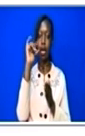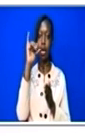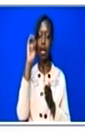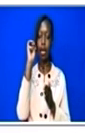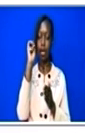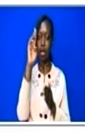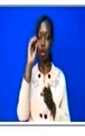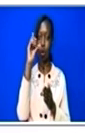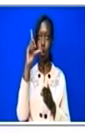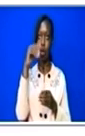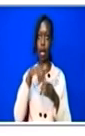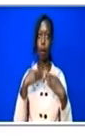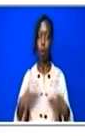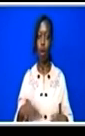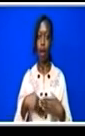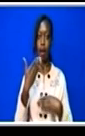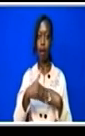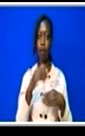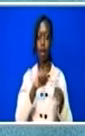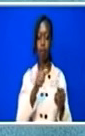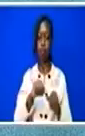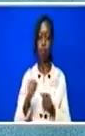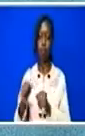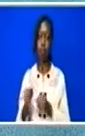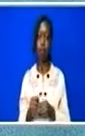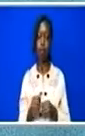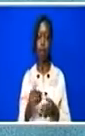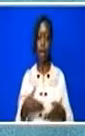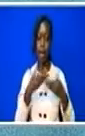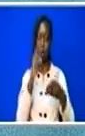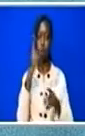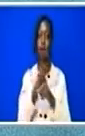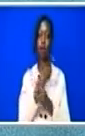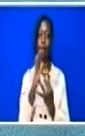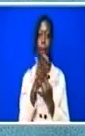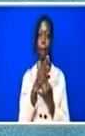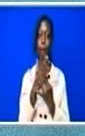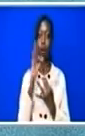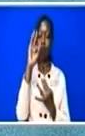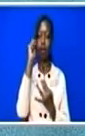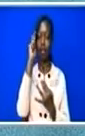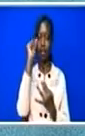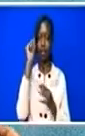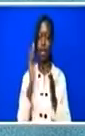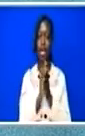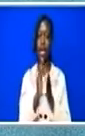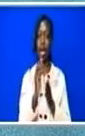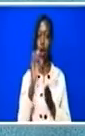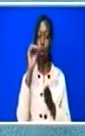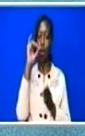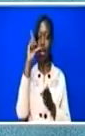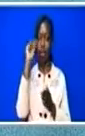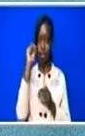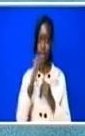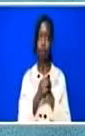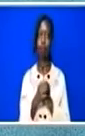number one. Give two differences between fats and oils. Yes. State the fact of excess fatty acids